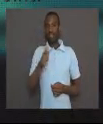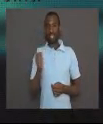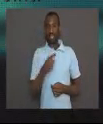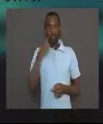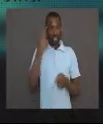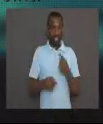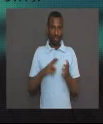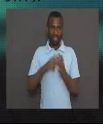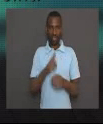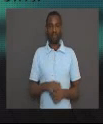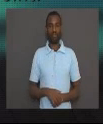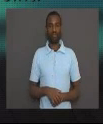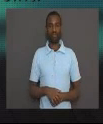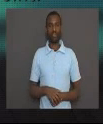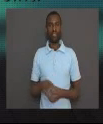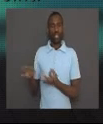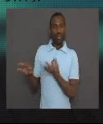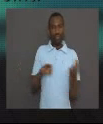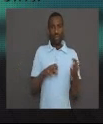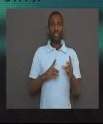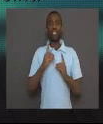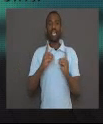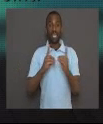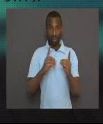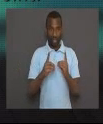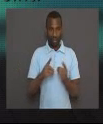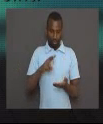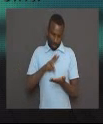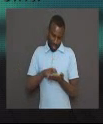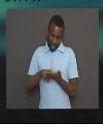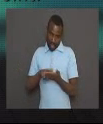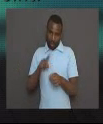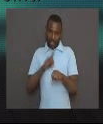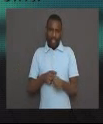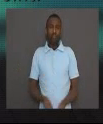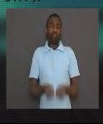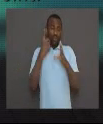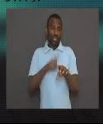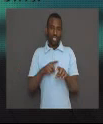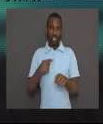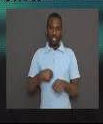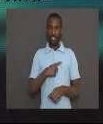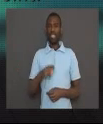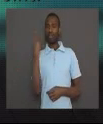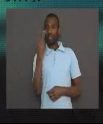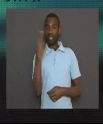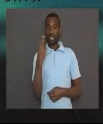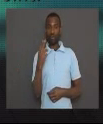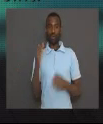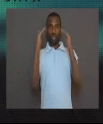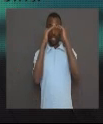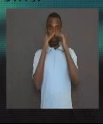In the study of fluid dynamics, we often use the equation